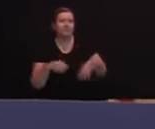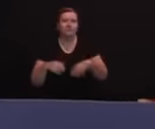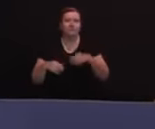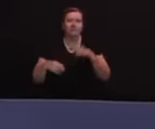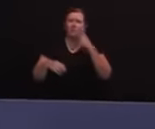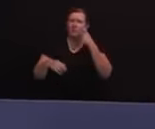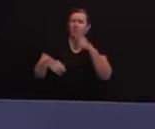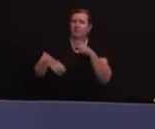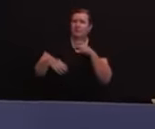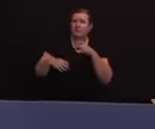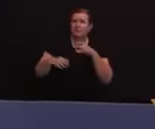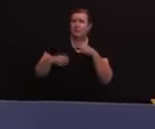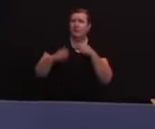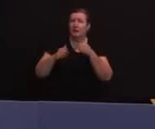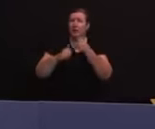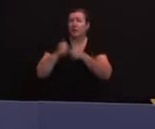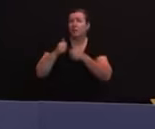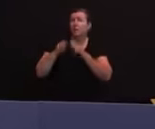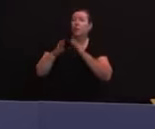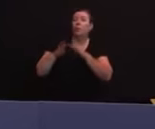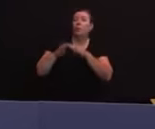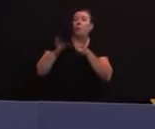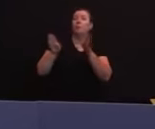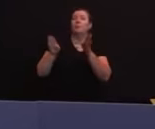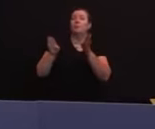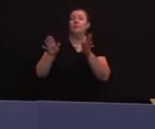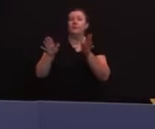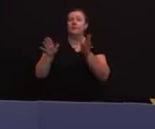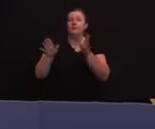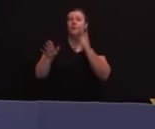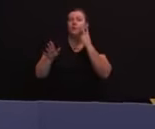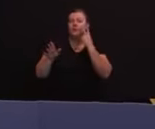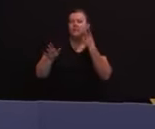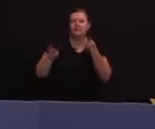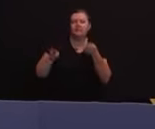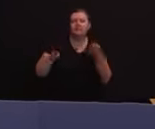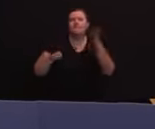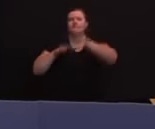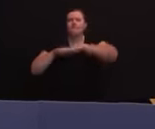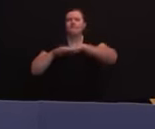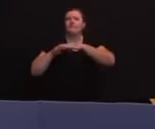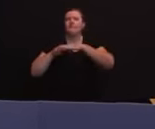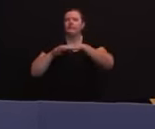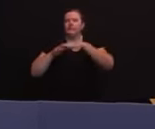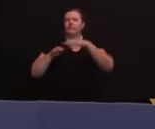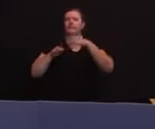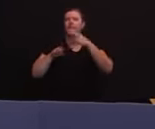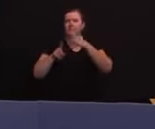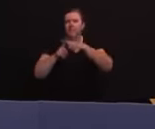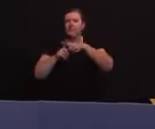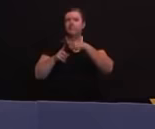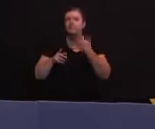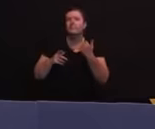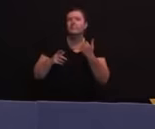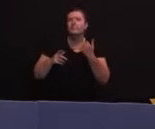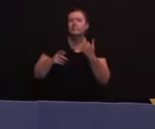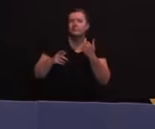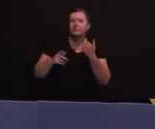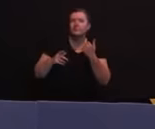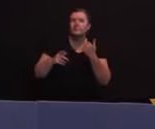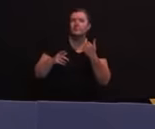After every opening, we've actually seen a tick up in cases and then lagging